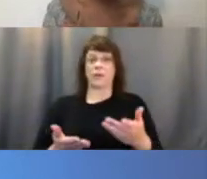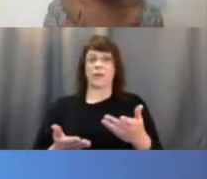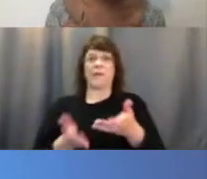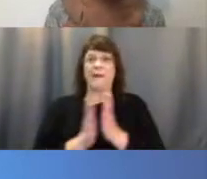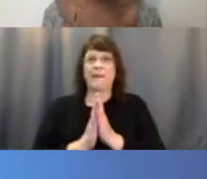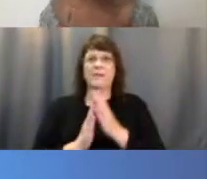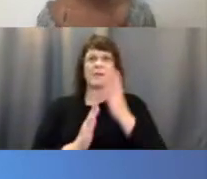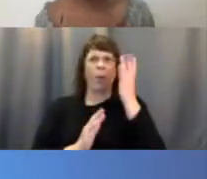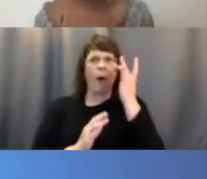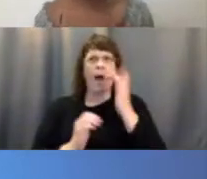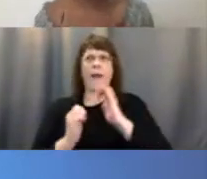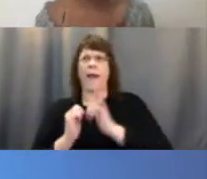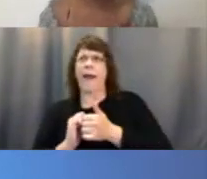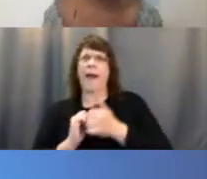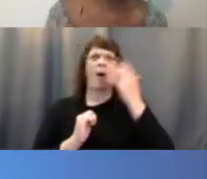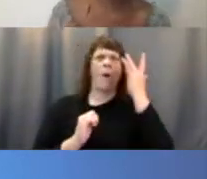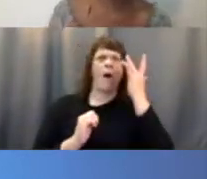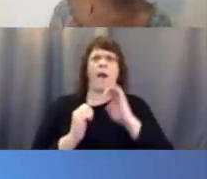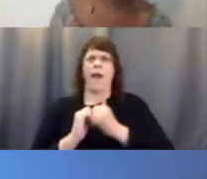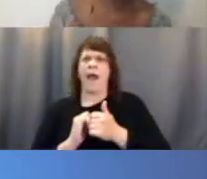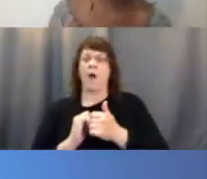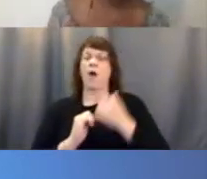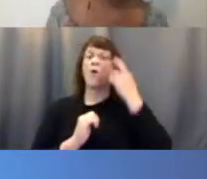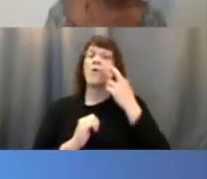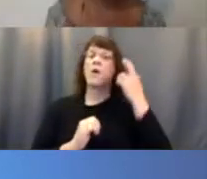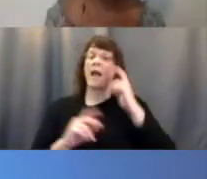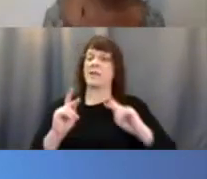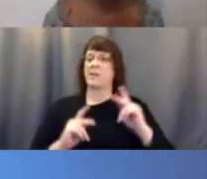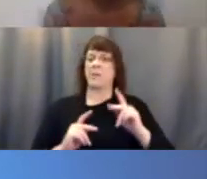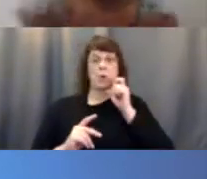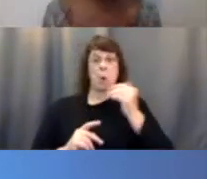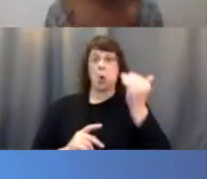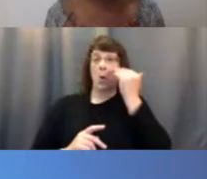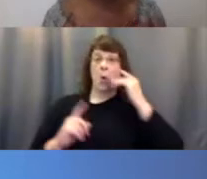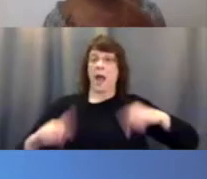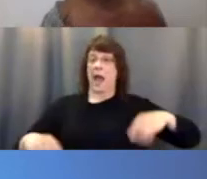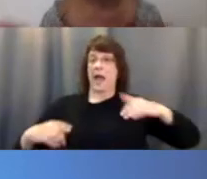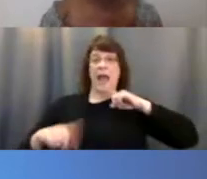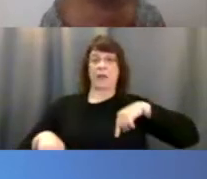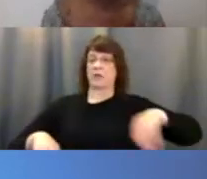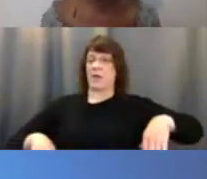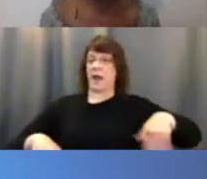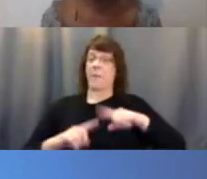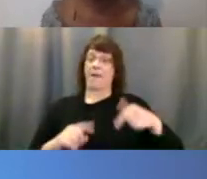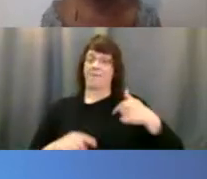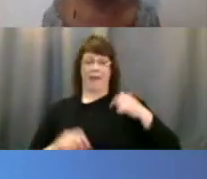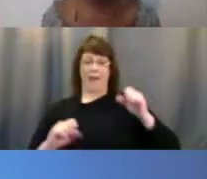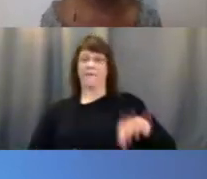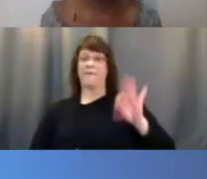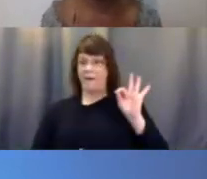and how, and then realizing that no one actually knows the answers quite yet. Right. But that I could be the person to look into some of these